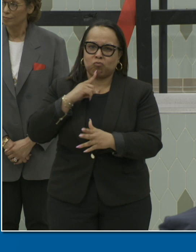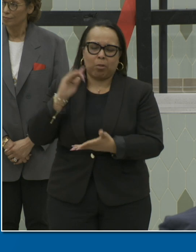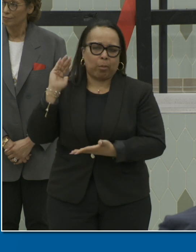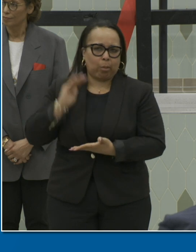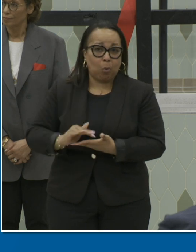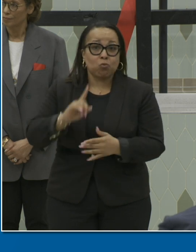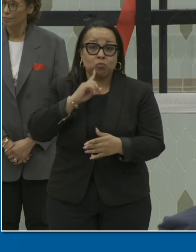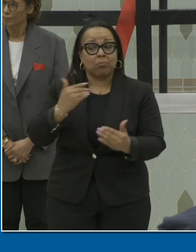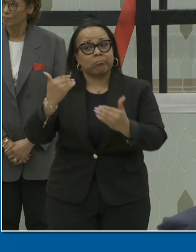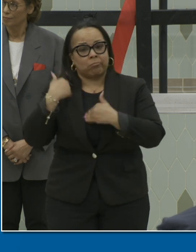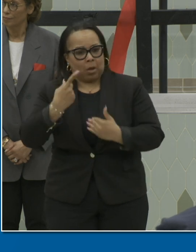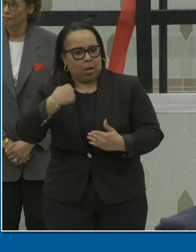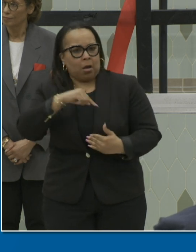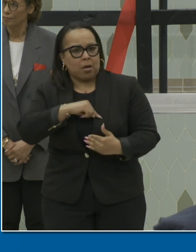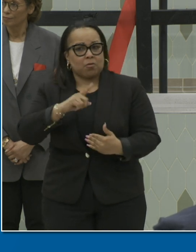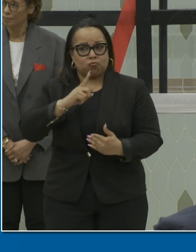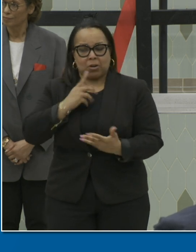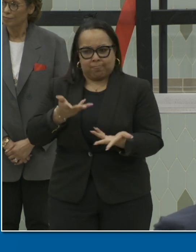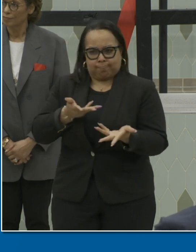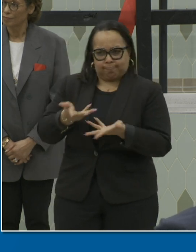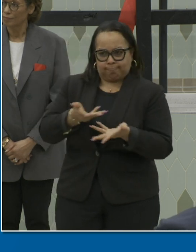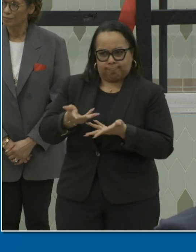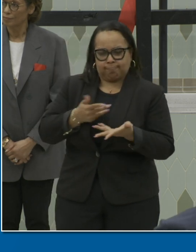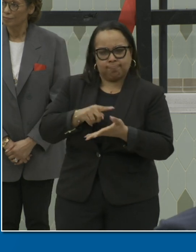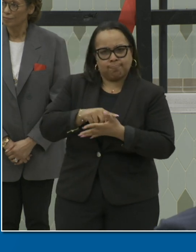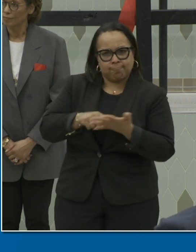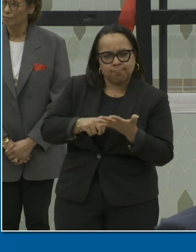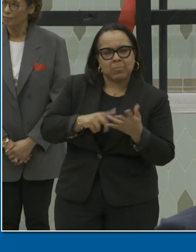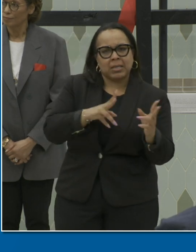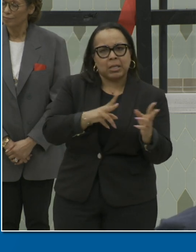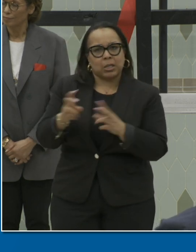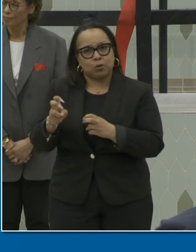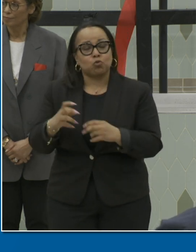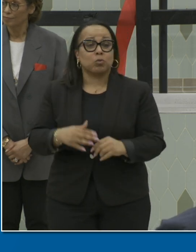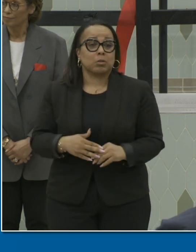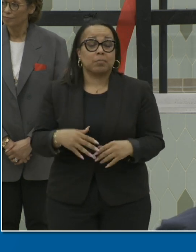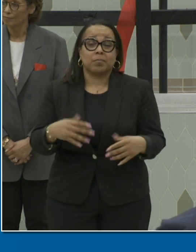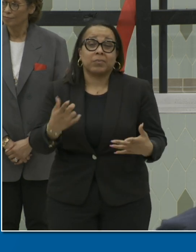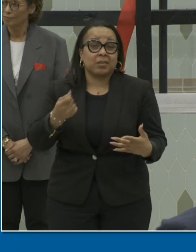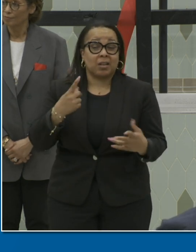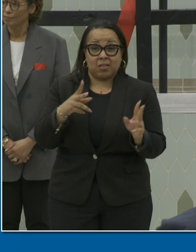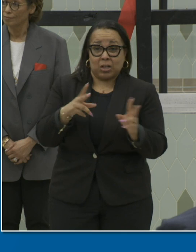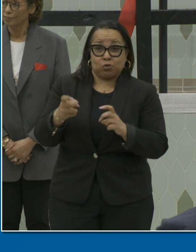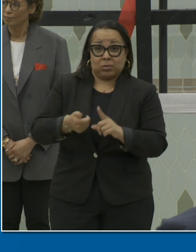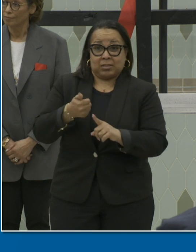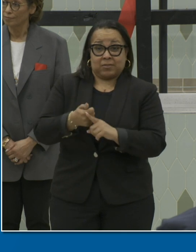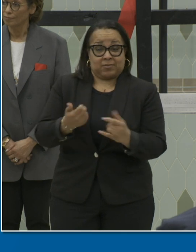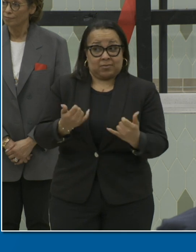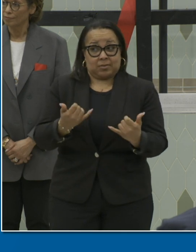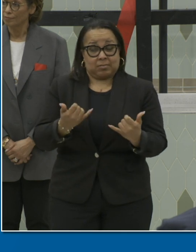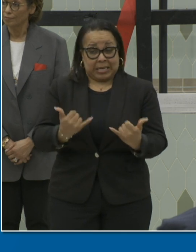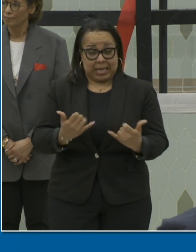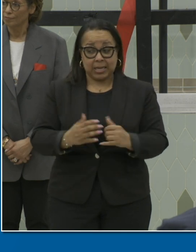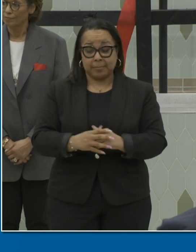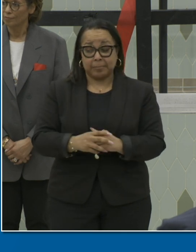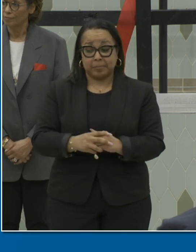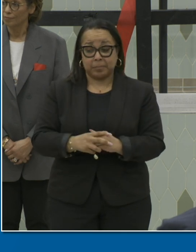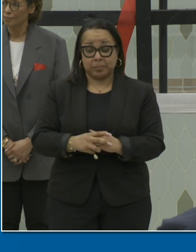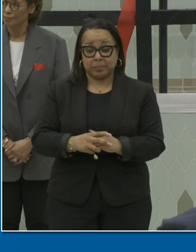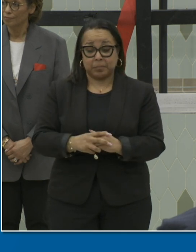upon all of us to engage the electorate on a variety of issues. You know, as far as the issue that's at hand,